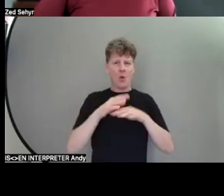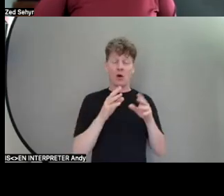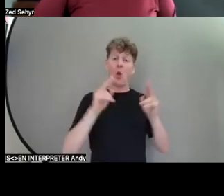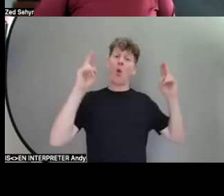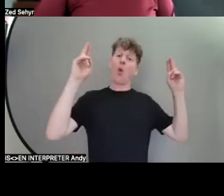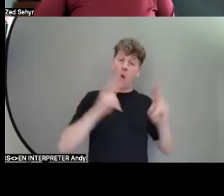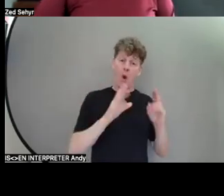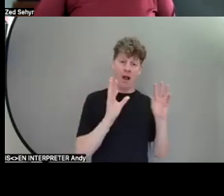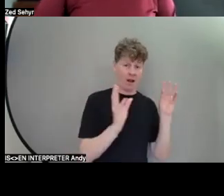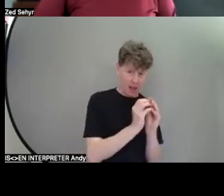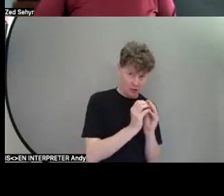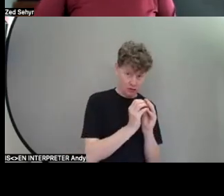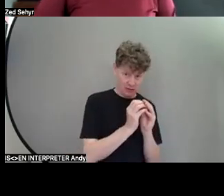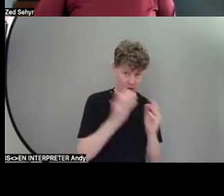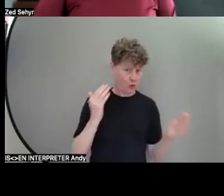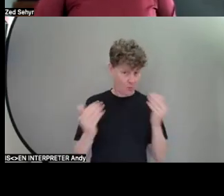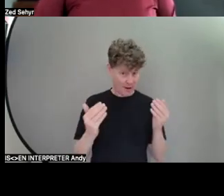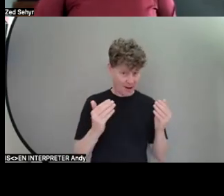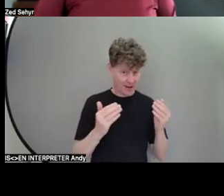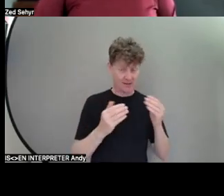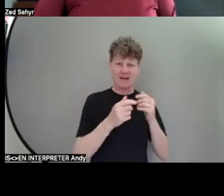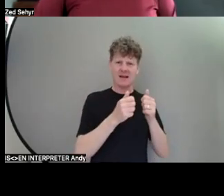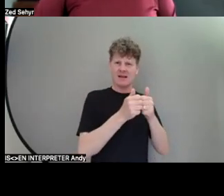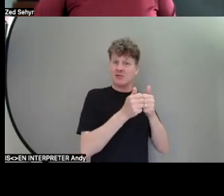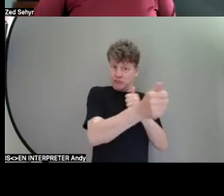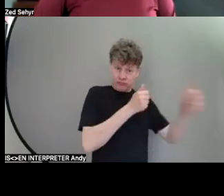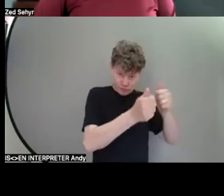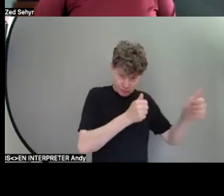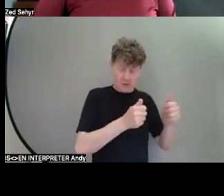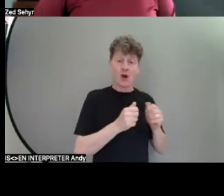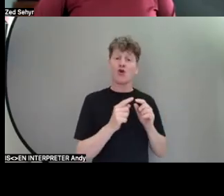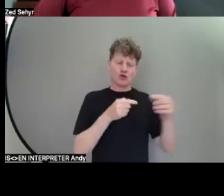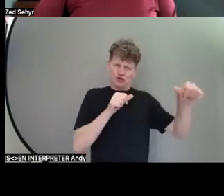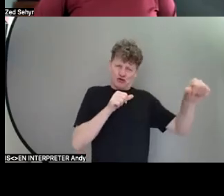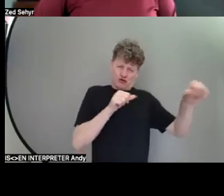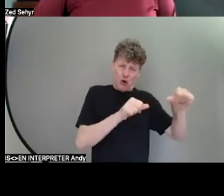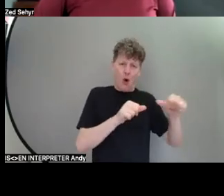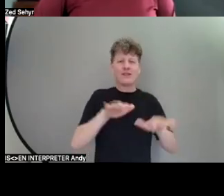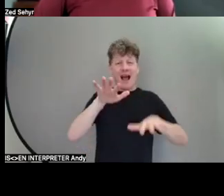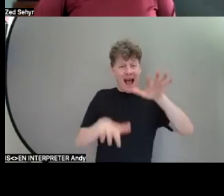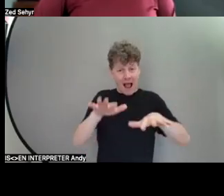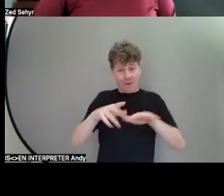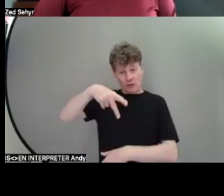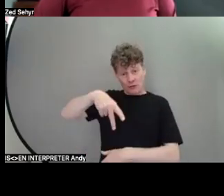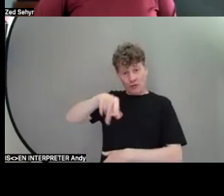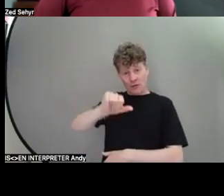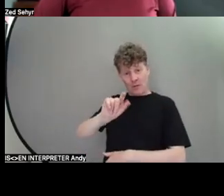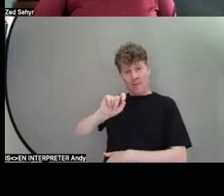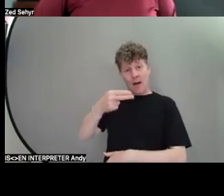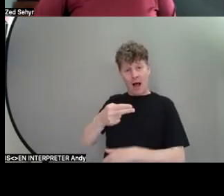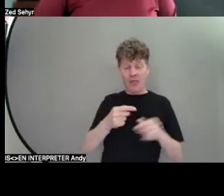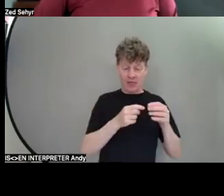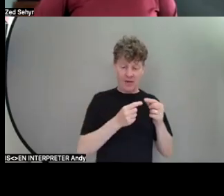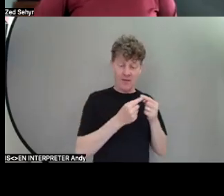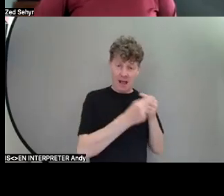clustering compared to random networks. We see short average path lengths, and we see